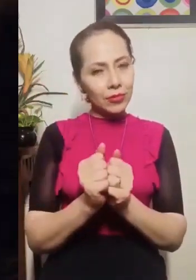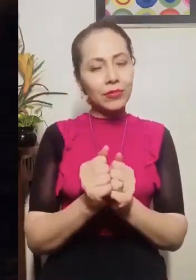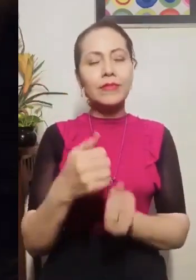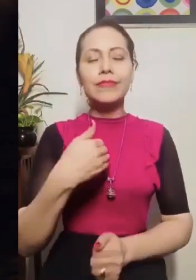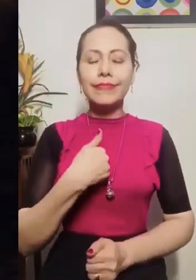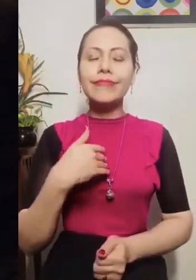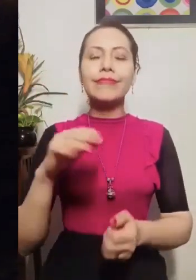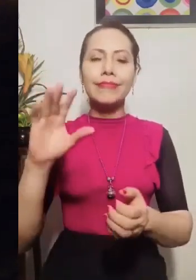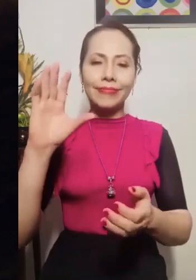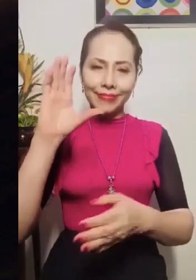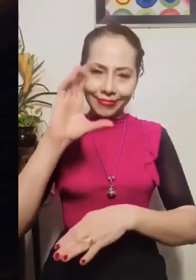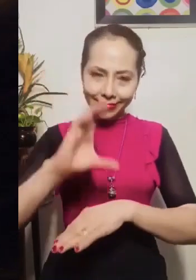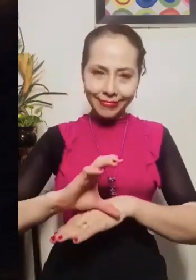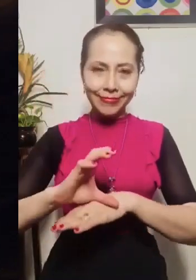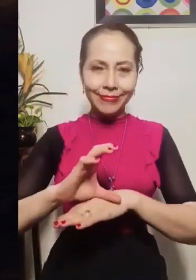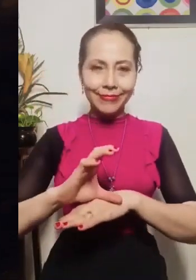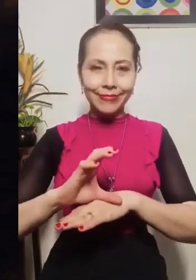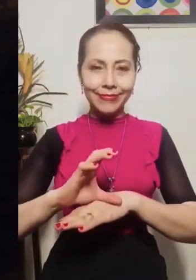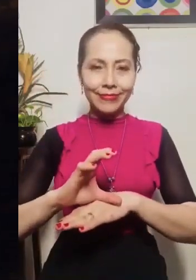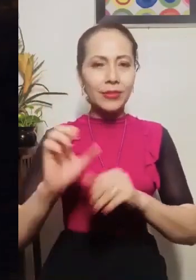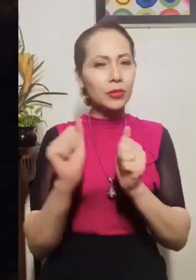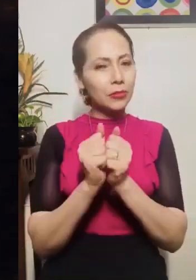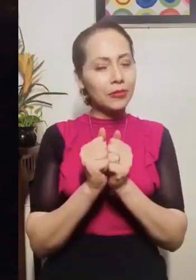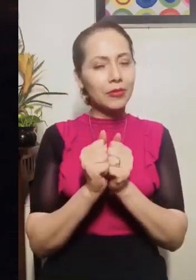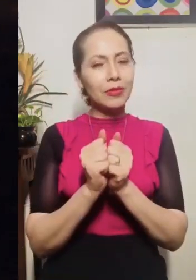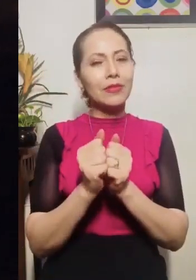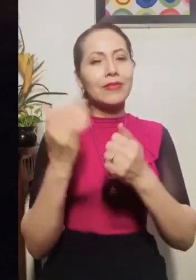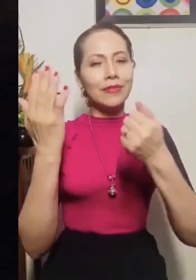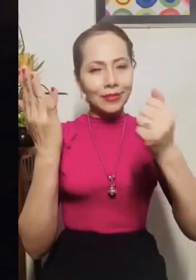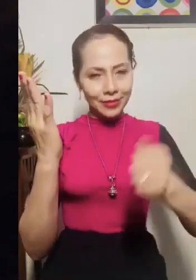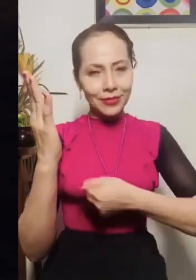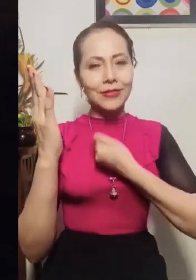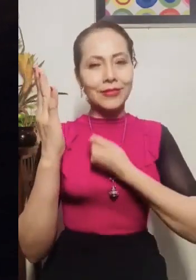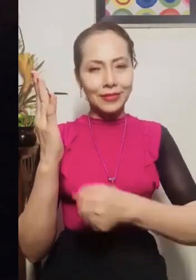Sing with me, church, with this song.